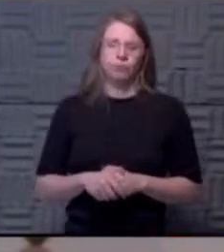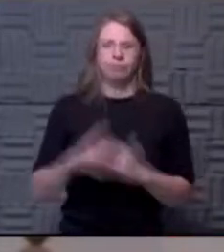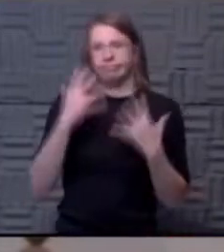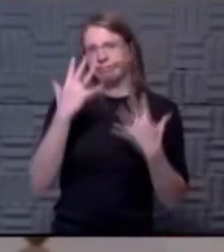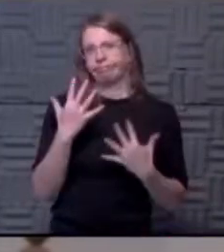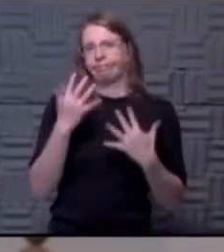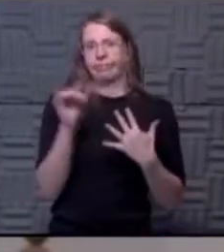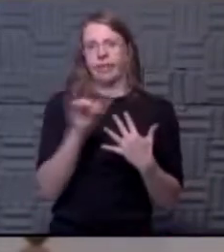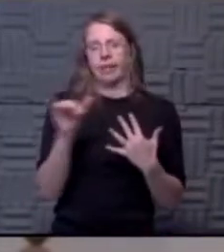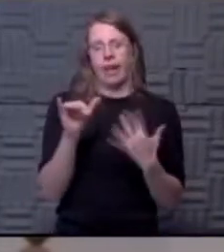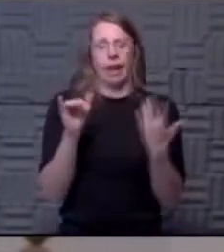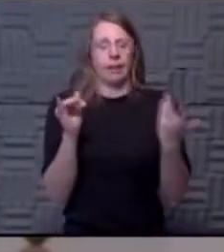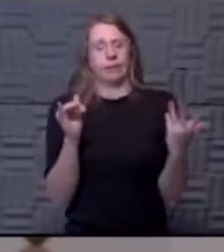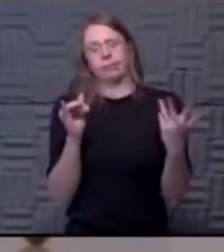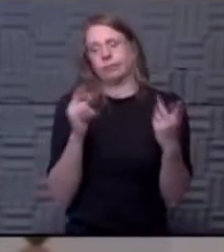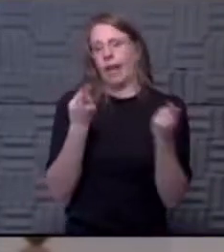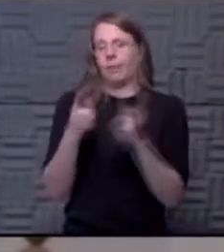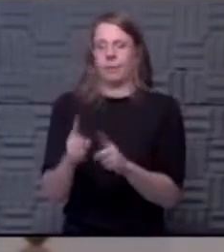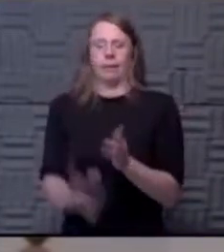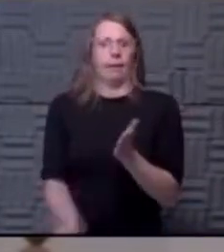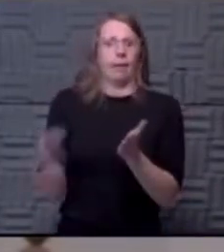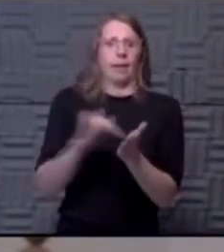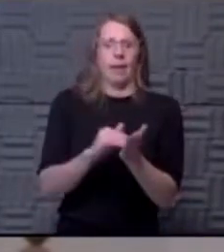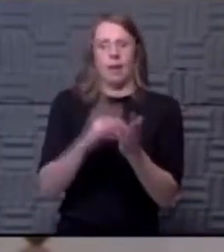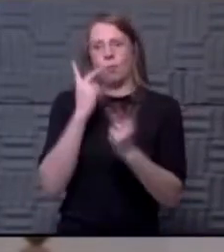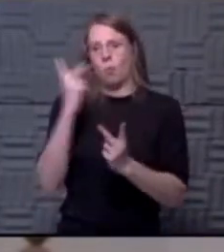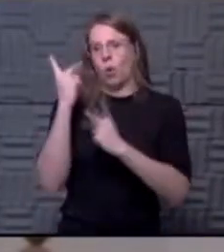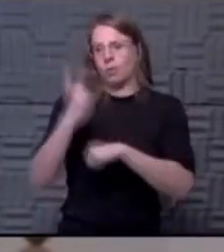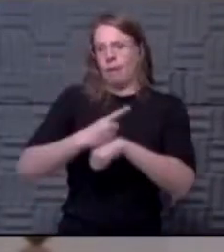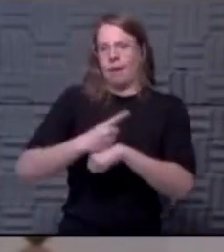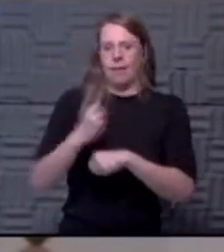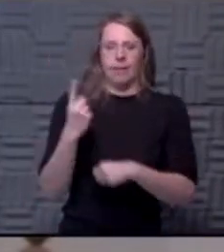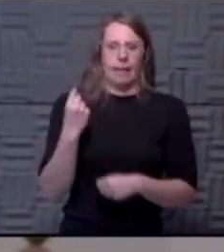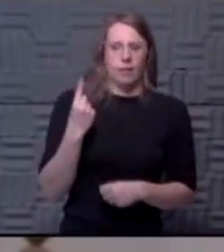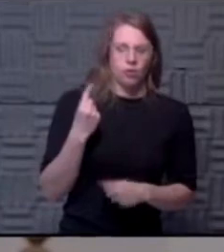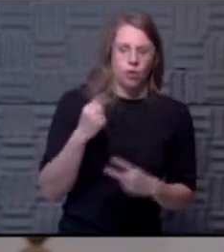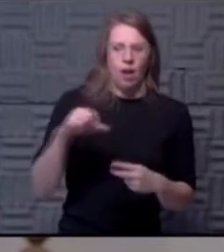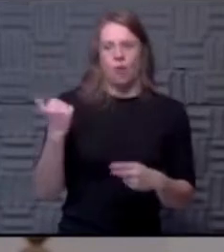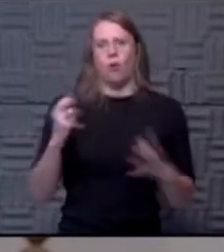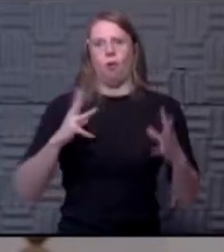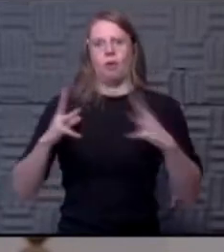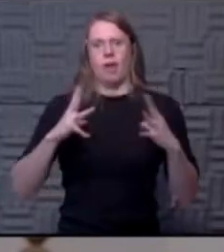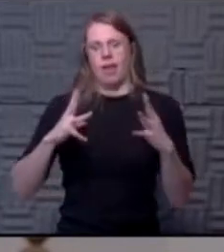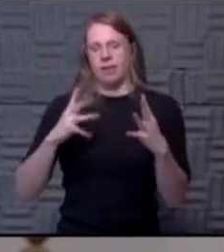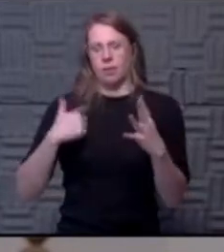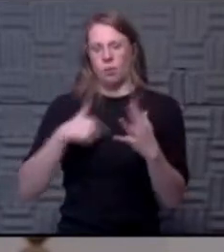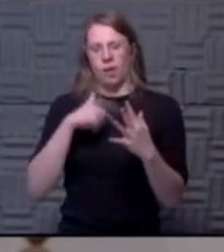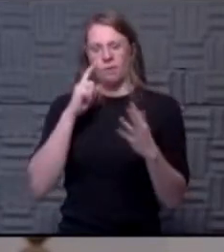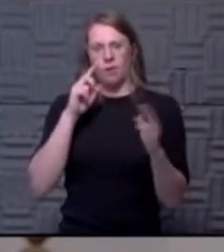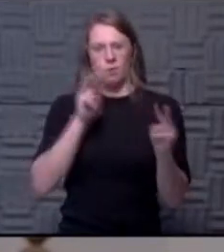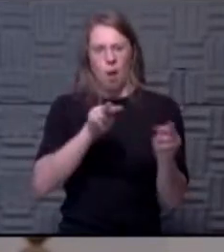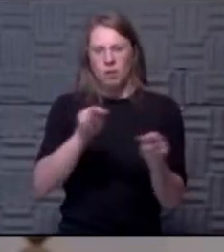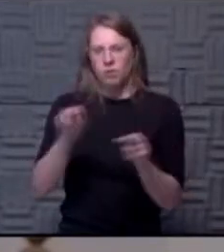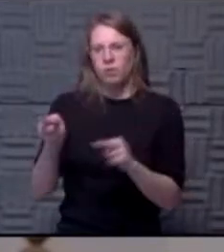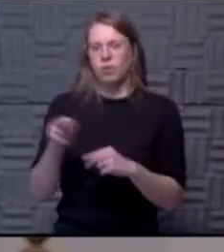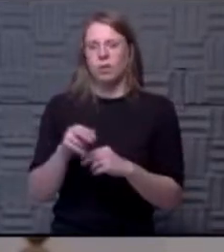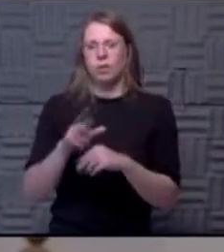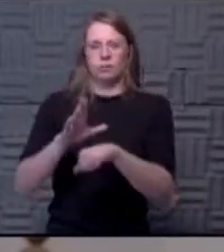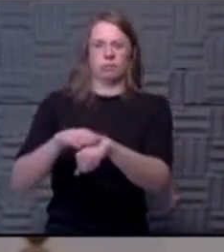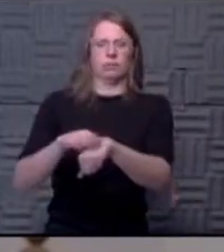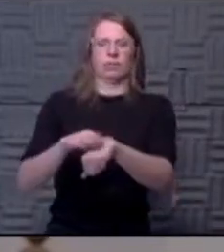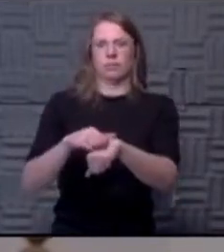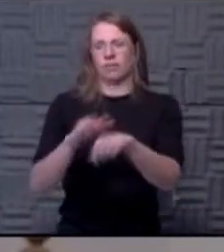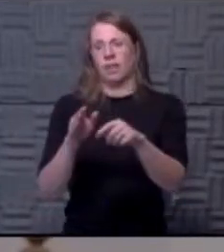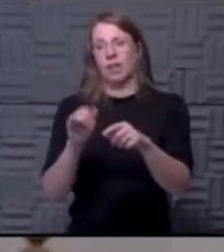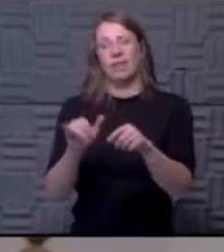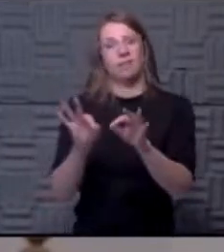unfortunately, it's like deja vu all over again with Memorial Day last year and other holidays that we've seen. And I think your cautionary note is a really